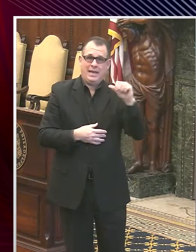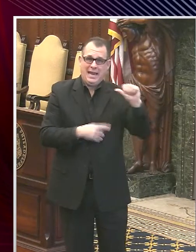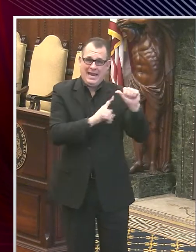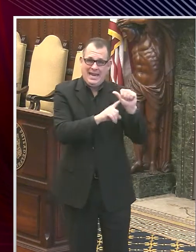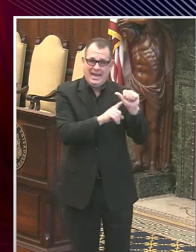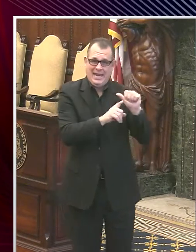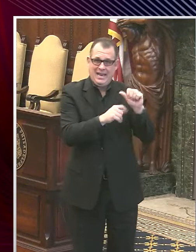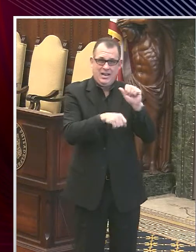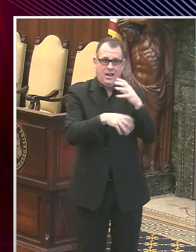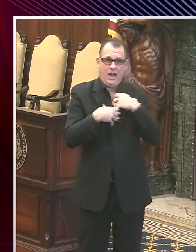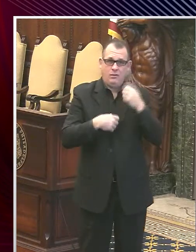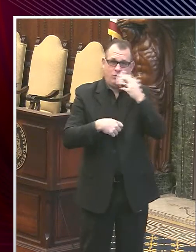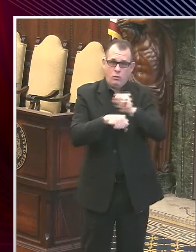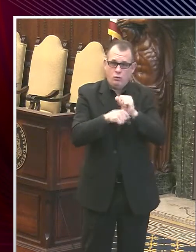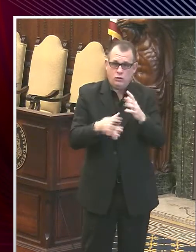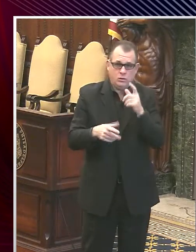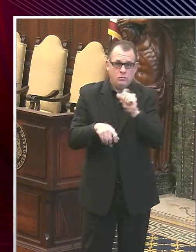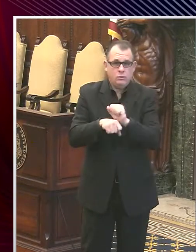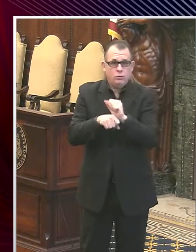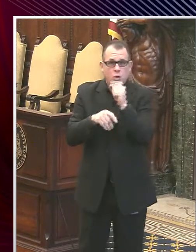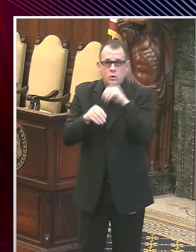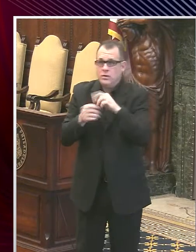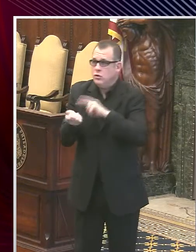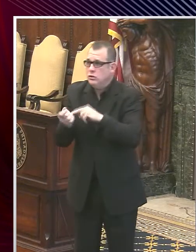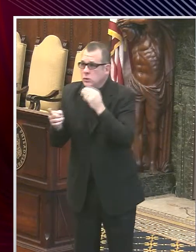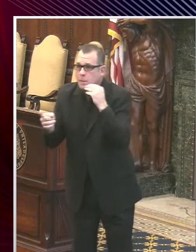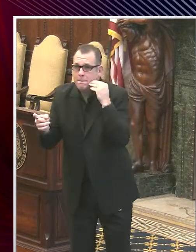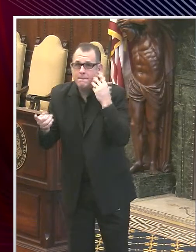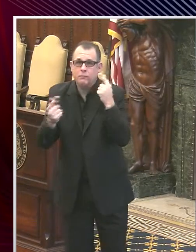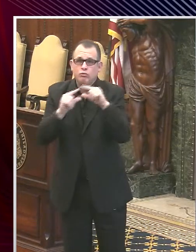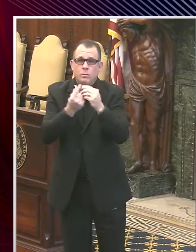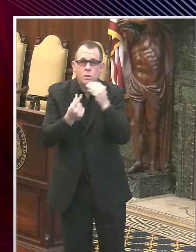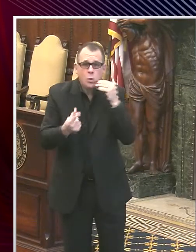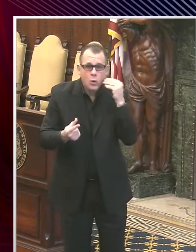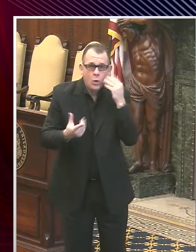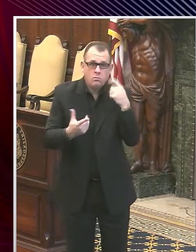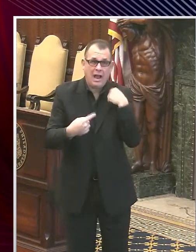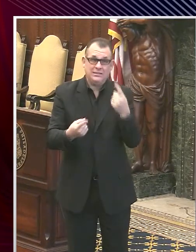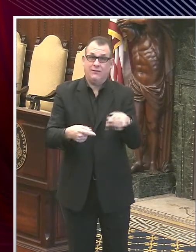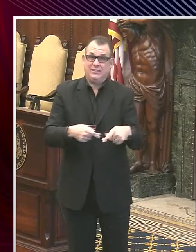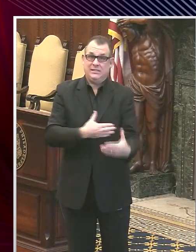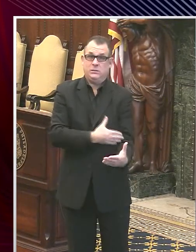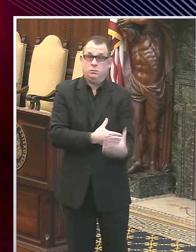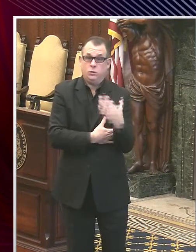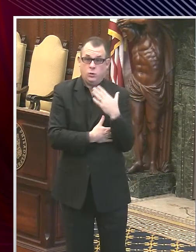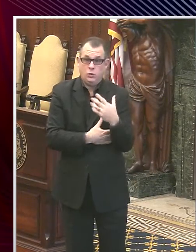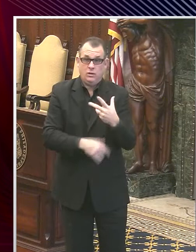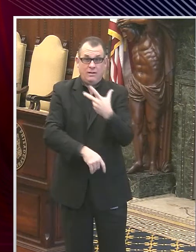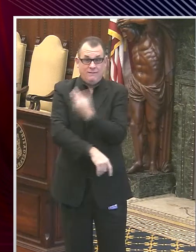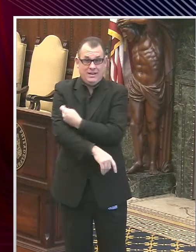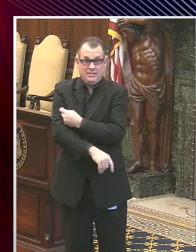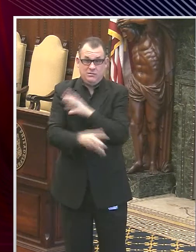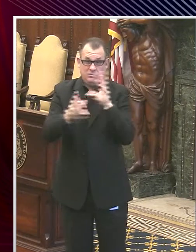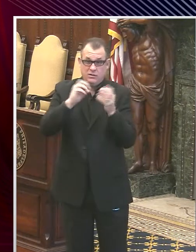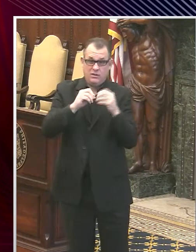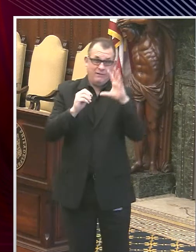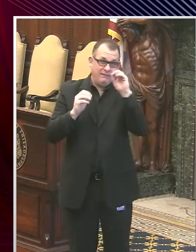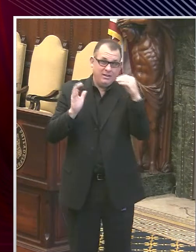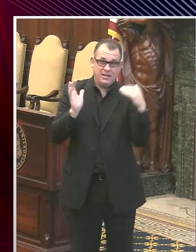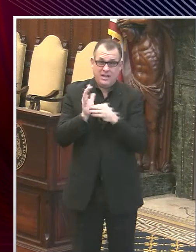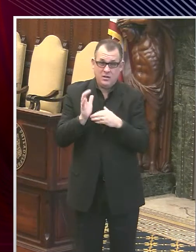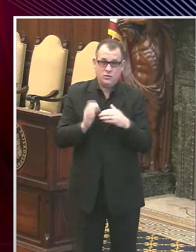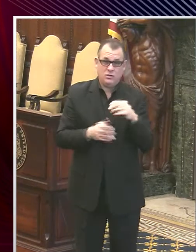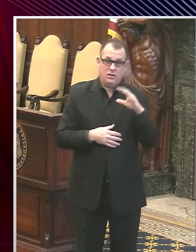That includes healthcare workers and people who live and work in nursing homes. As of this morning, we have vaccinated a total of